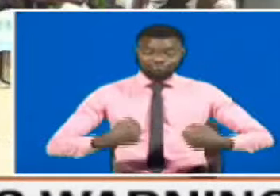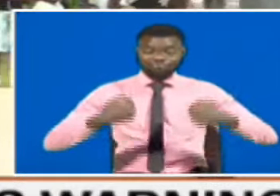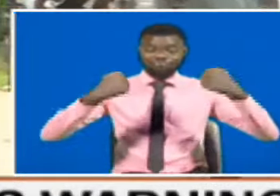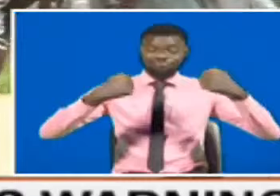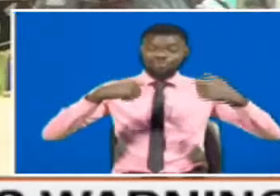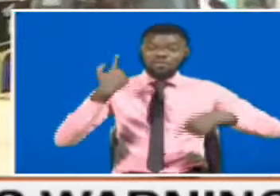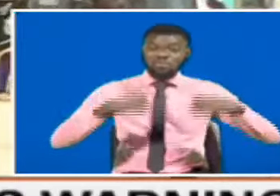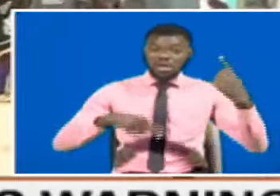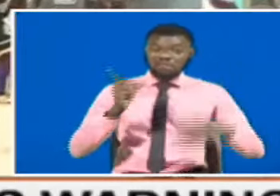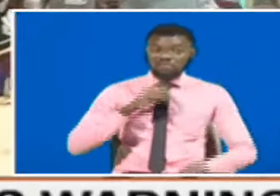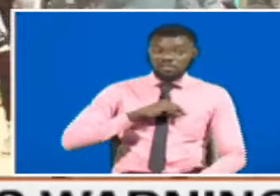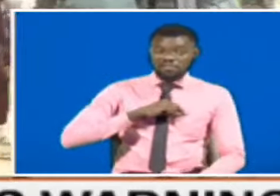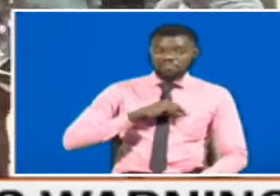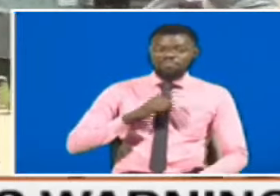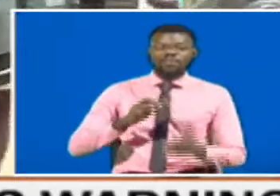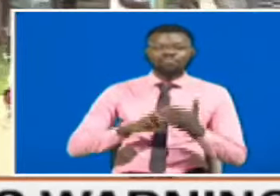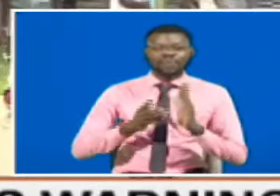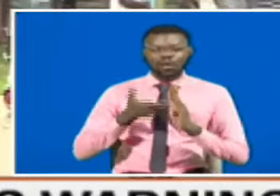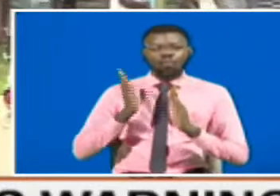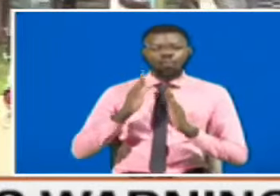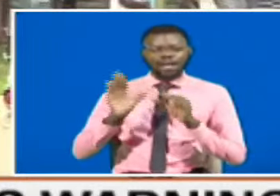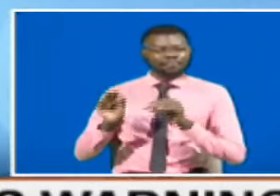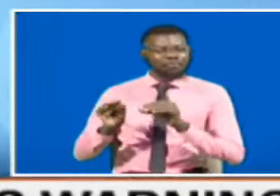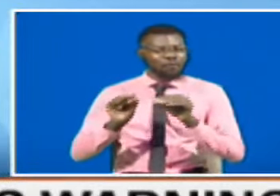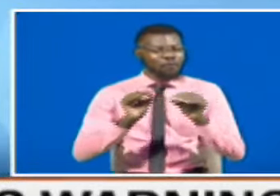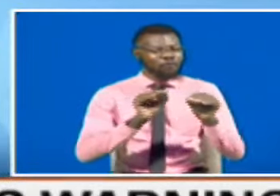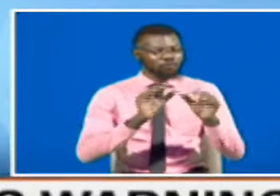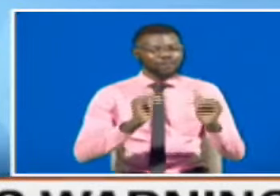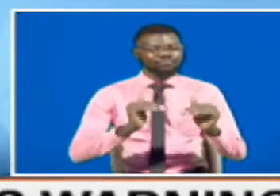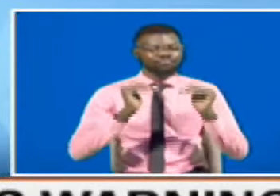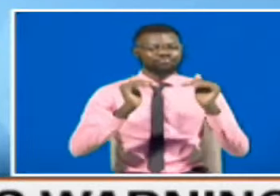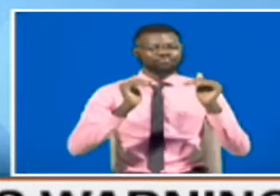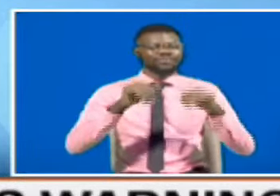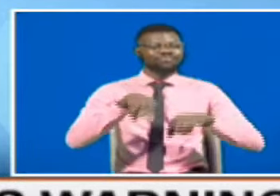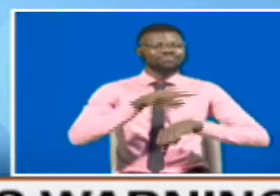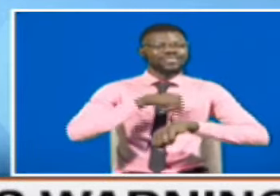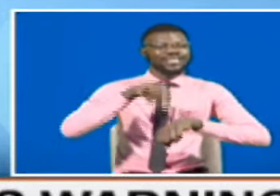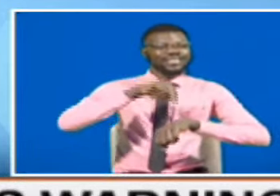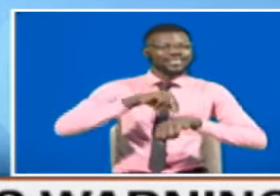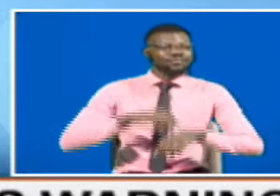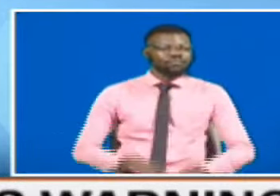are proceeding to the nationals. So the national will be held in Machakos.